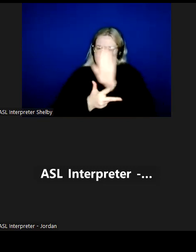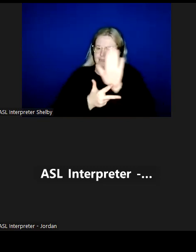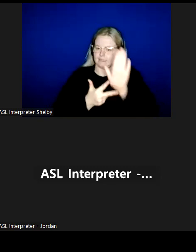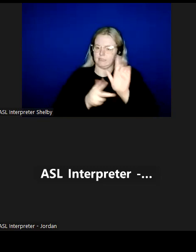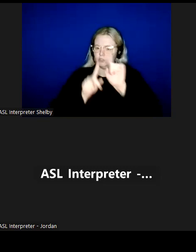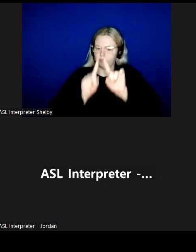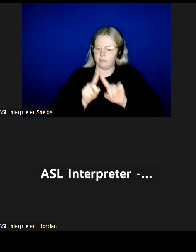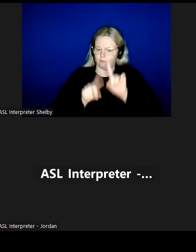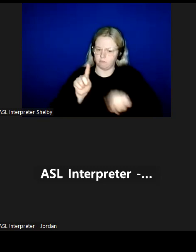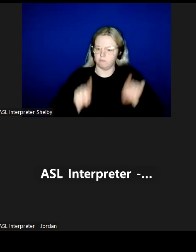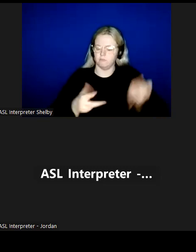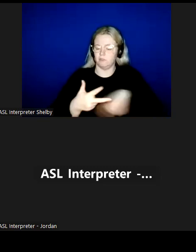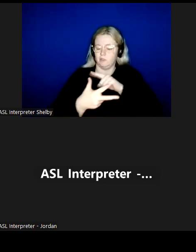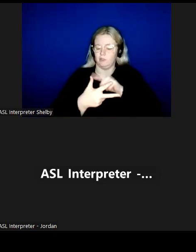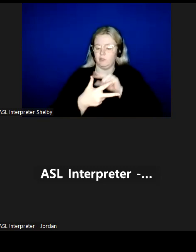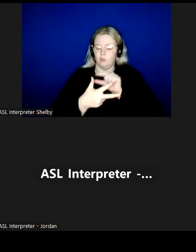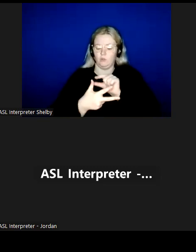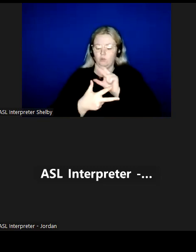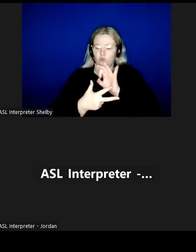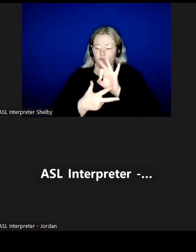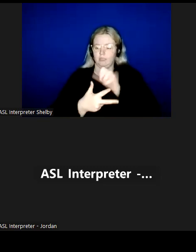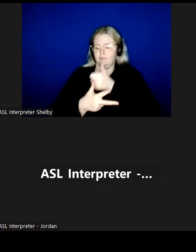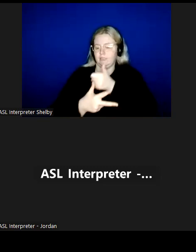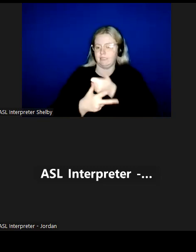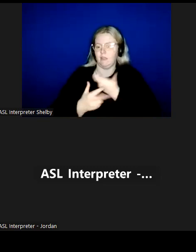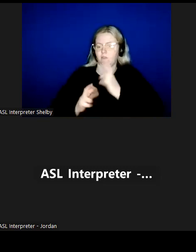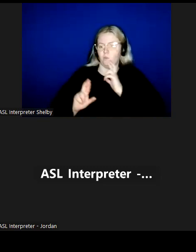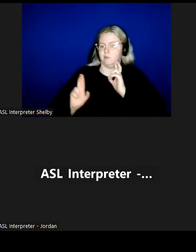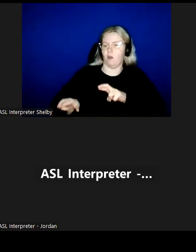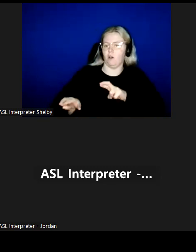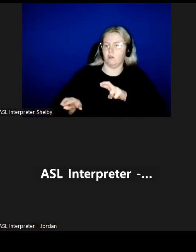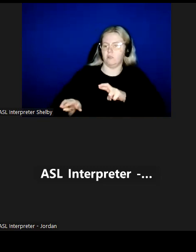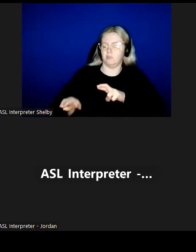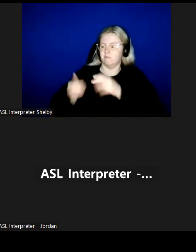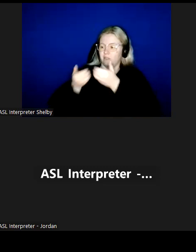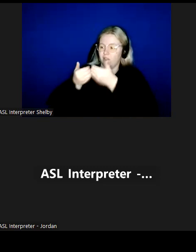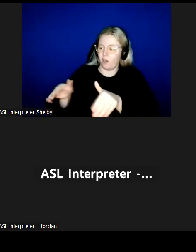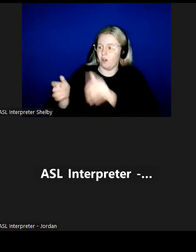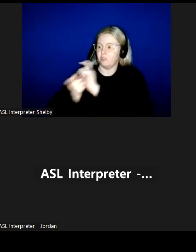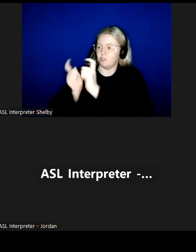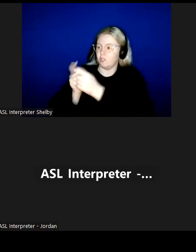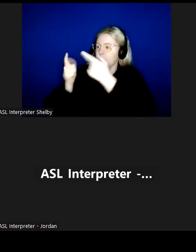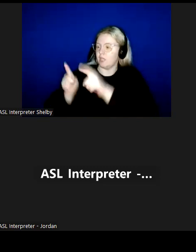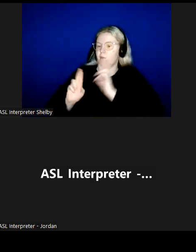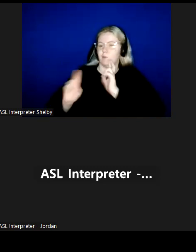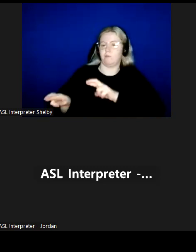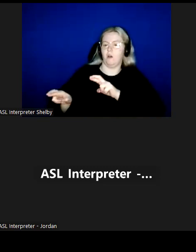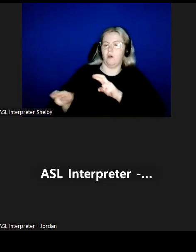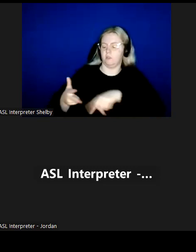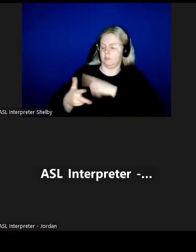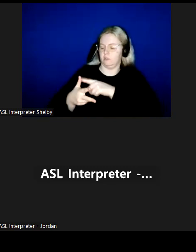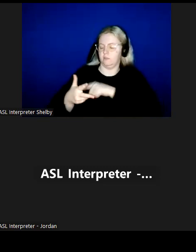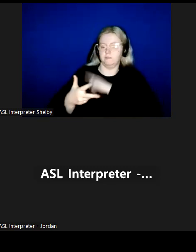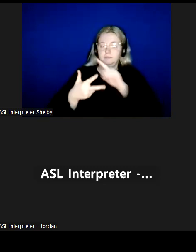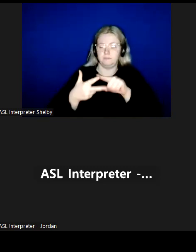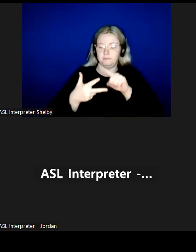grief is a response to the loss of someone or something that was important to you. Bereavement is part of the mourning